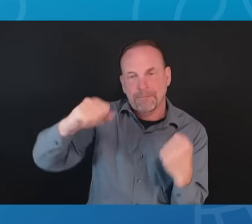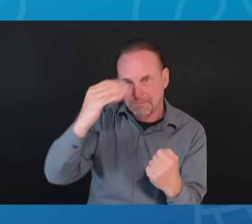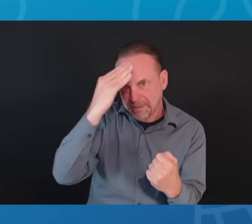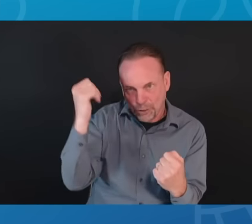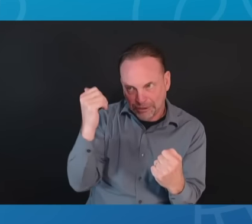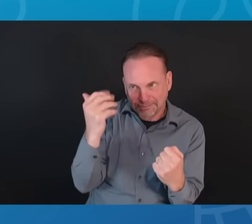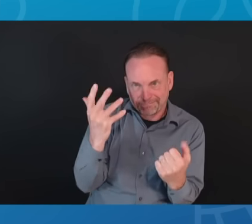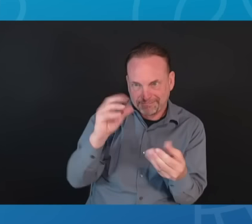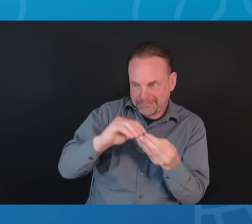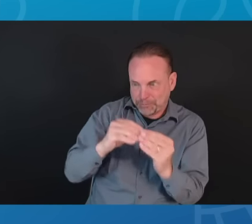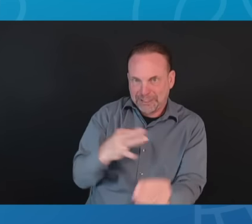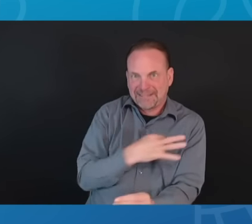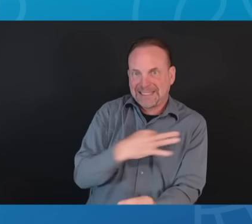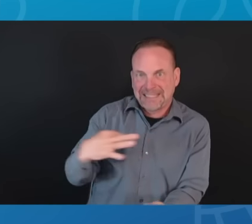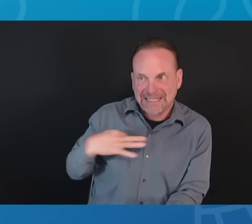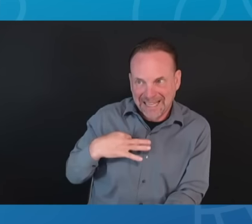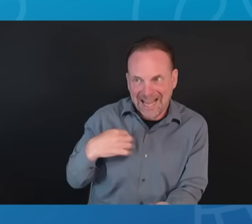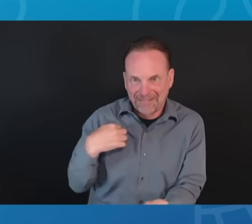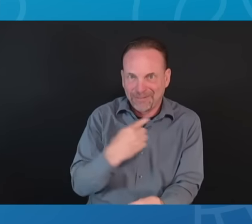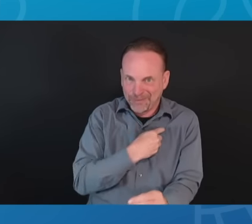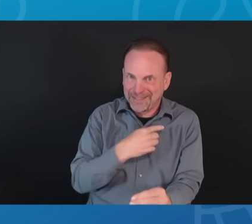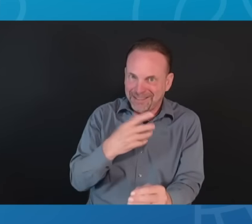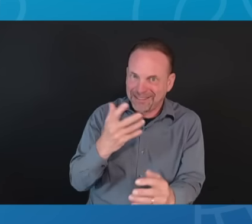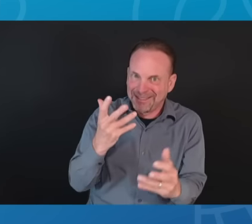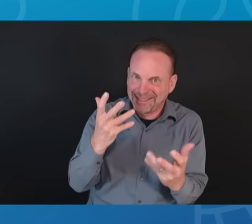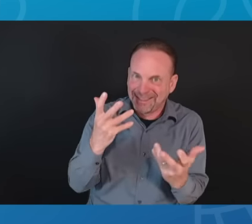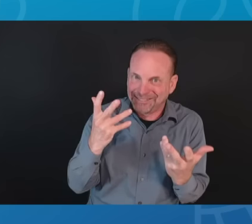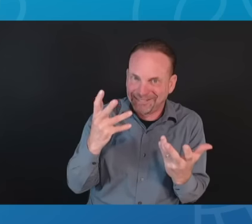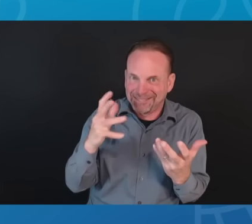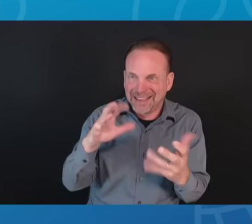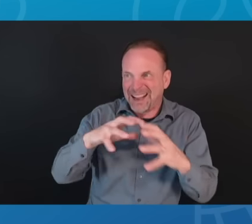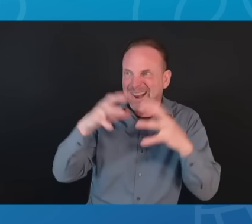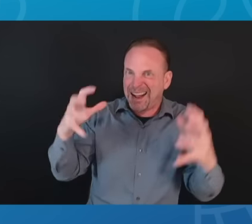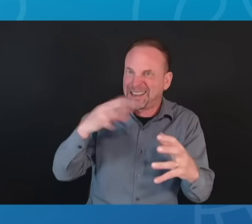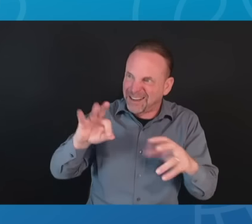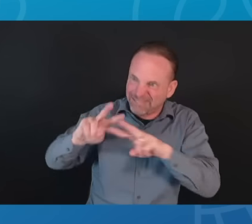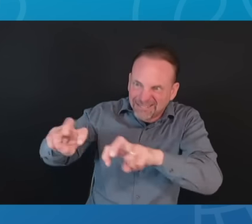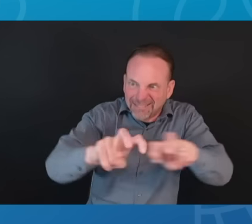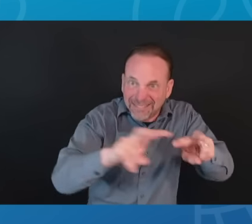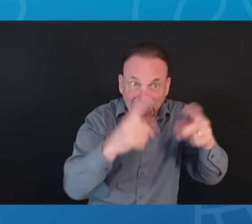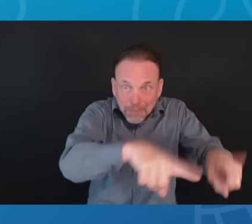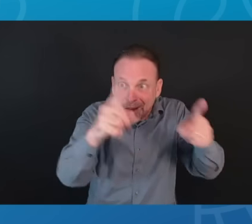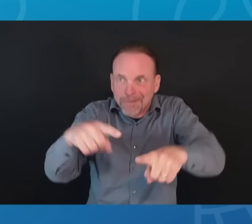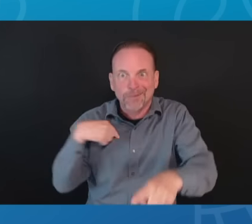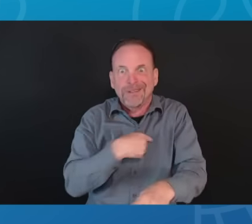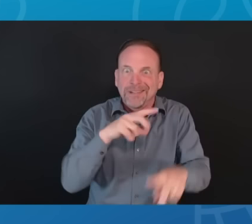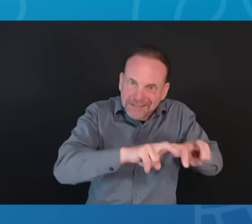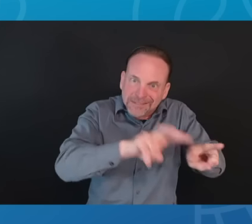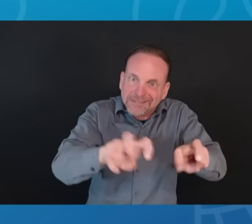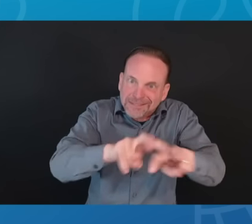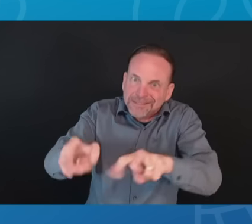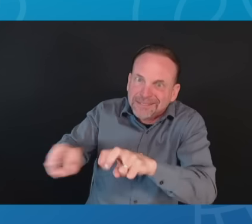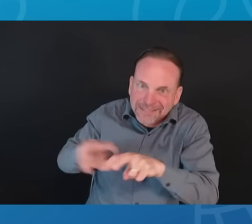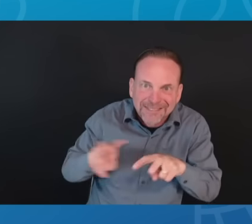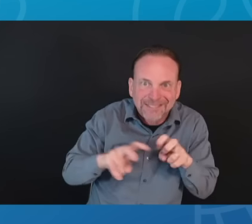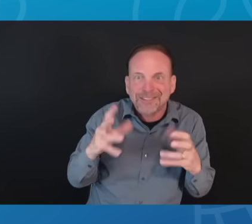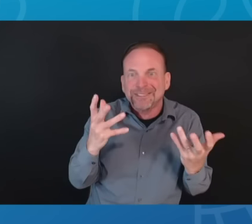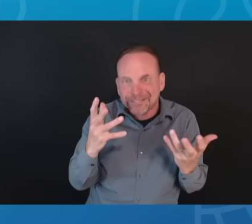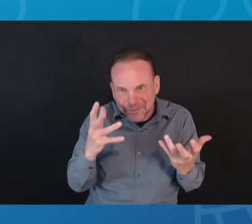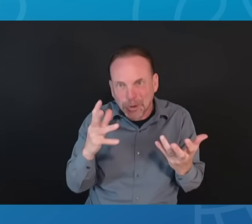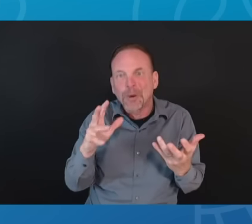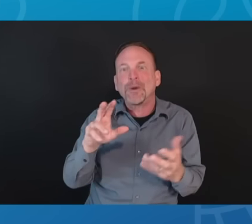number of incidents that we're having to look at. If you look at the National Security Memorandum, which we released, I think it was in April, it made clear there that